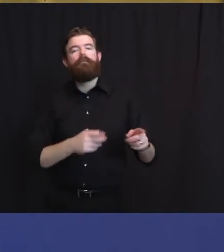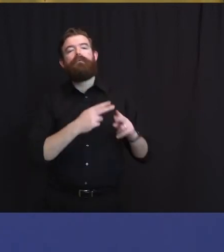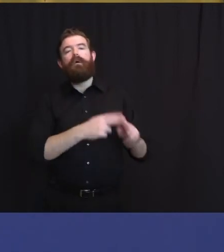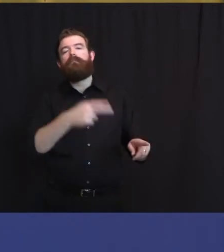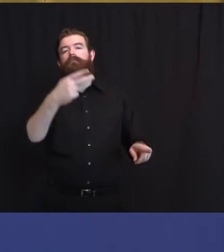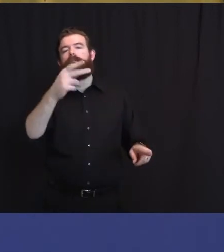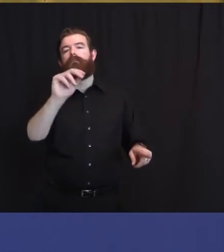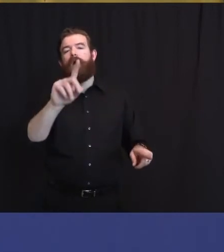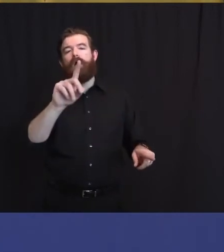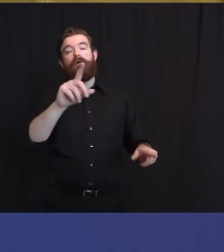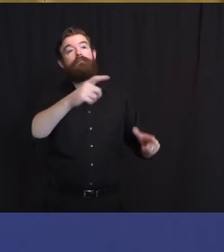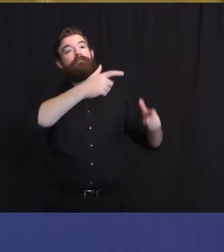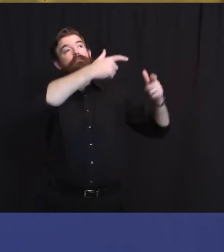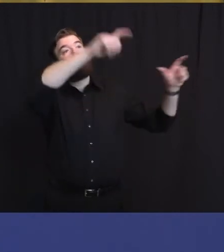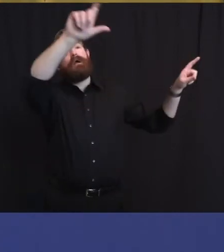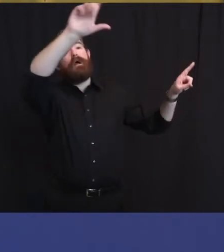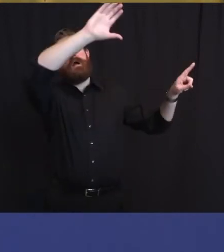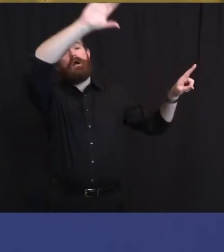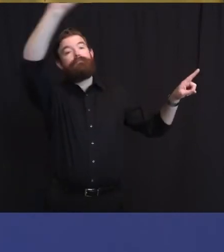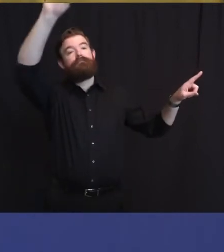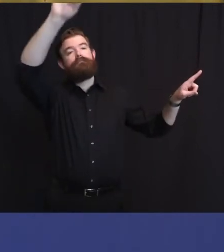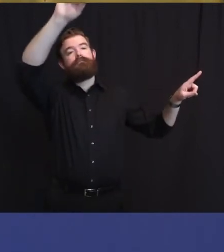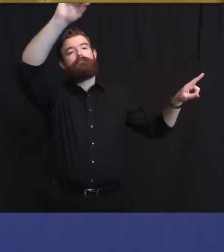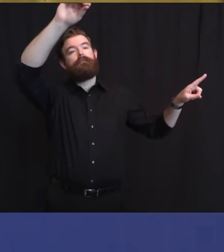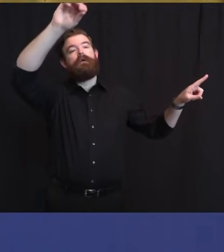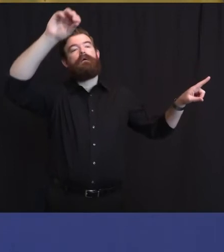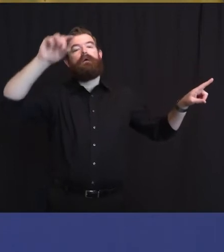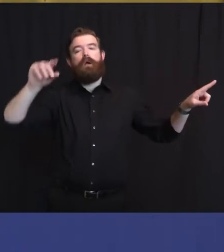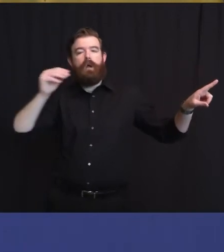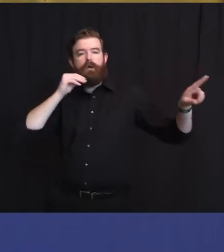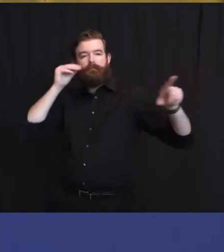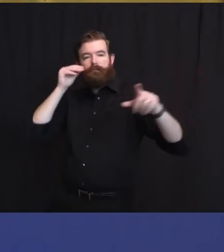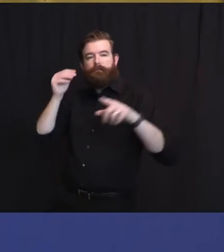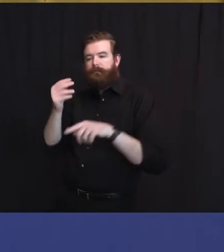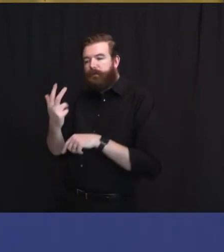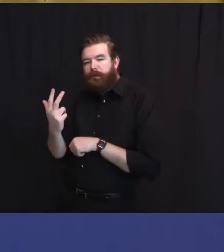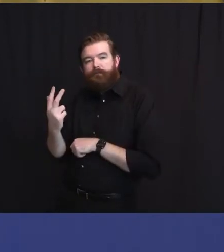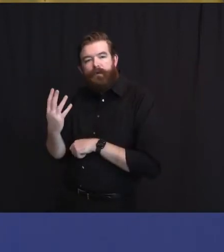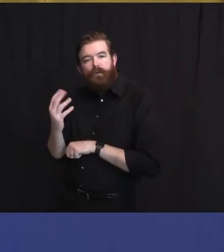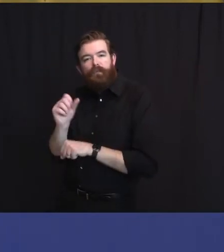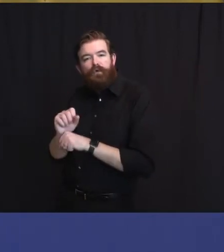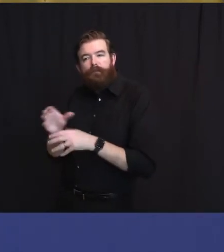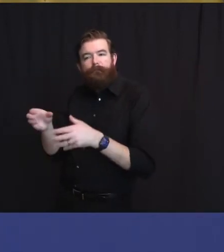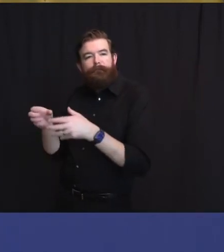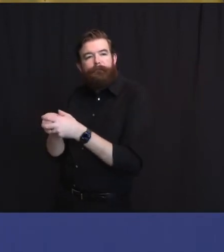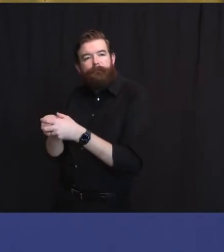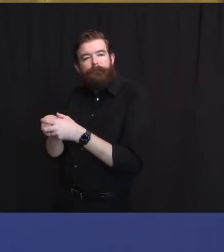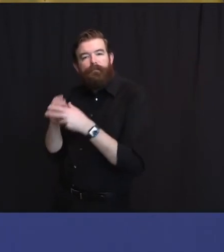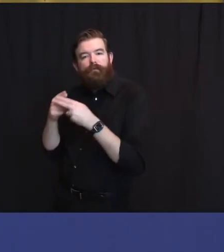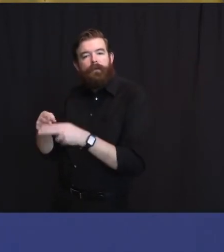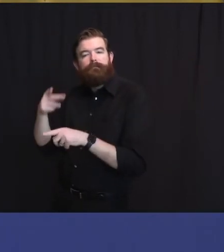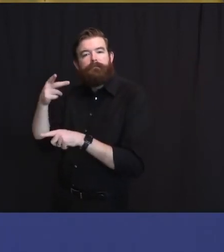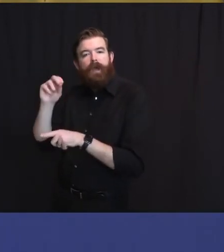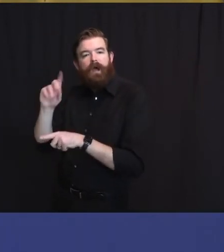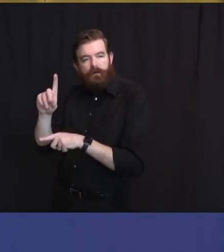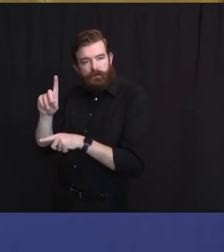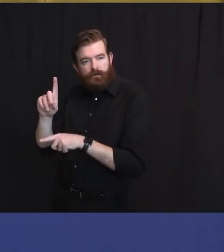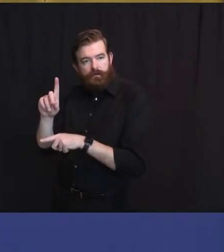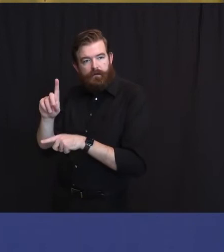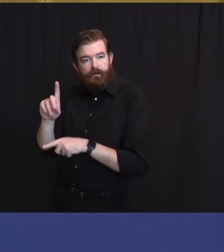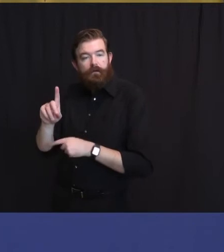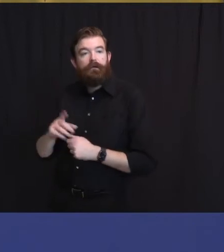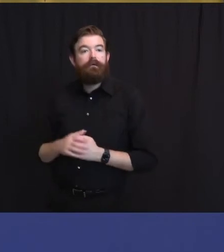plug and play. That to me is where I think the logical, where this ends up. I couldn't